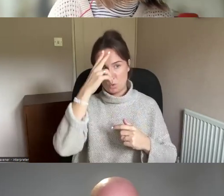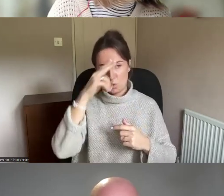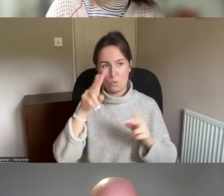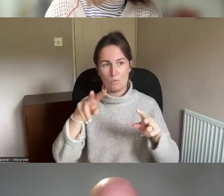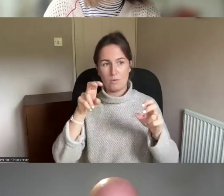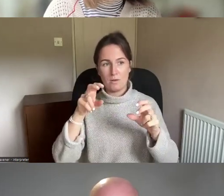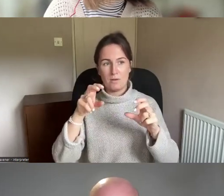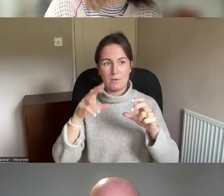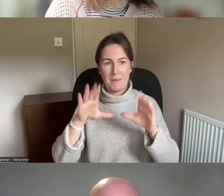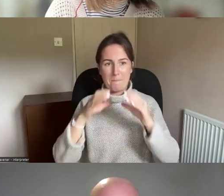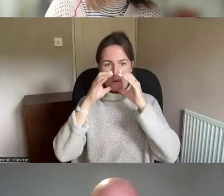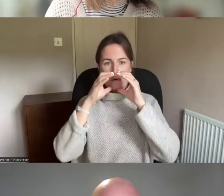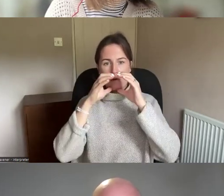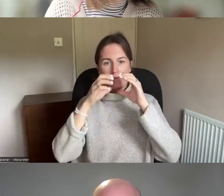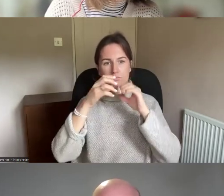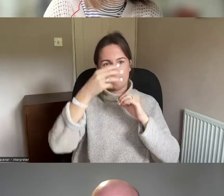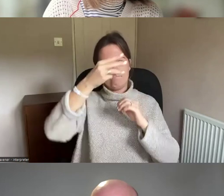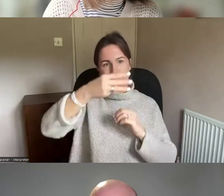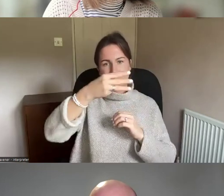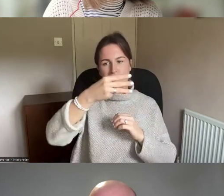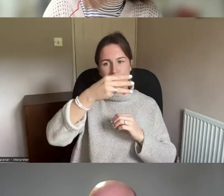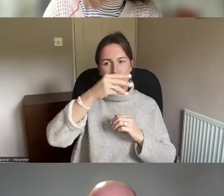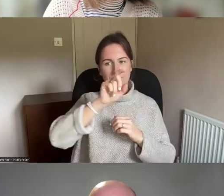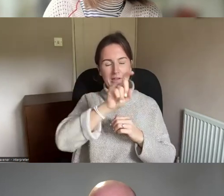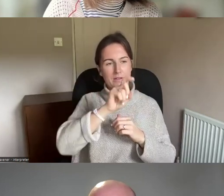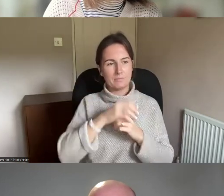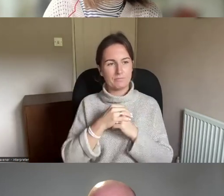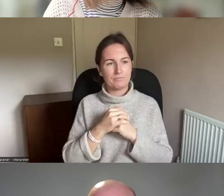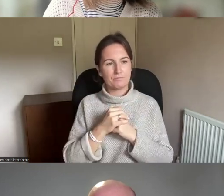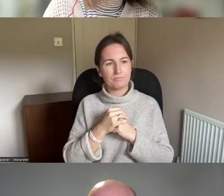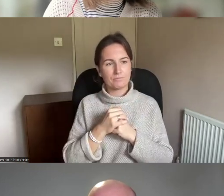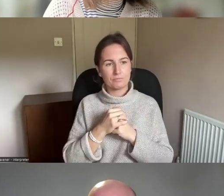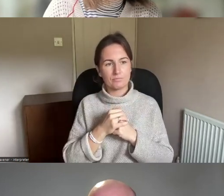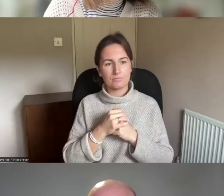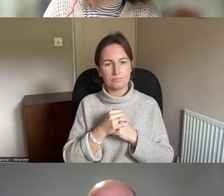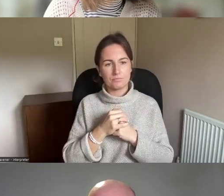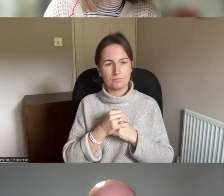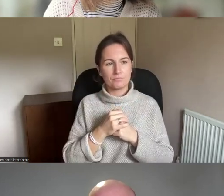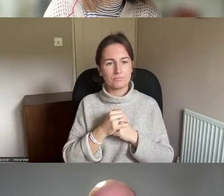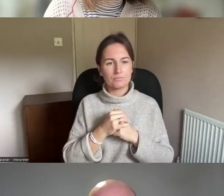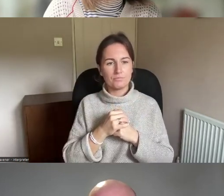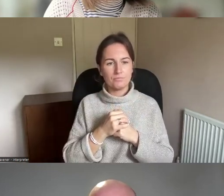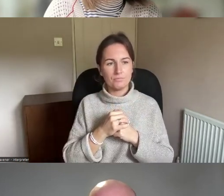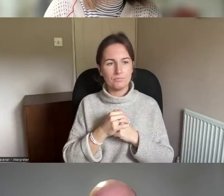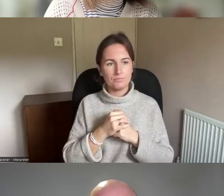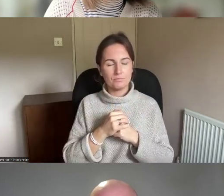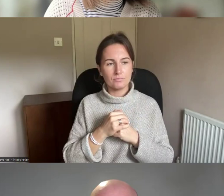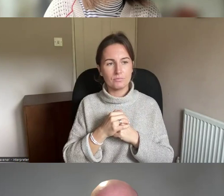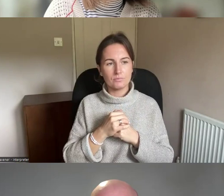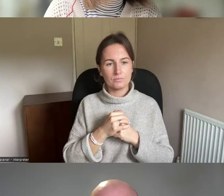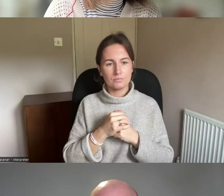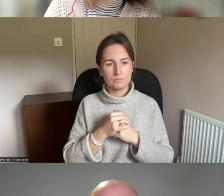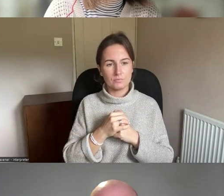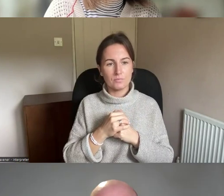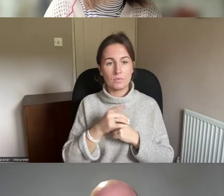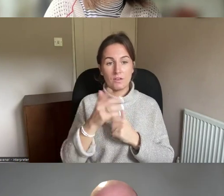my learnings from working on this product. So, and then you click dashboard. And the first thing it will want you to do is to select some